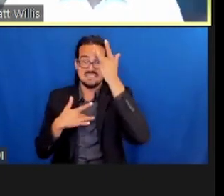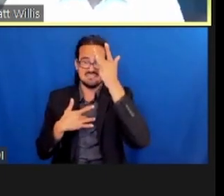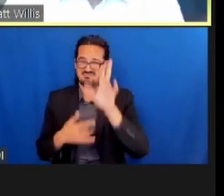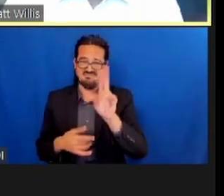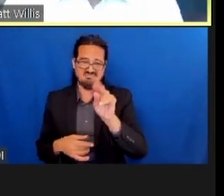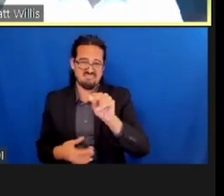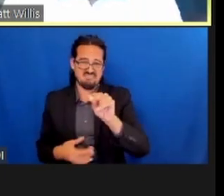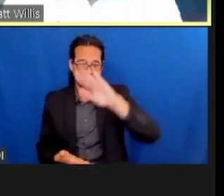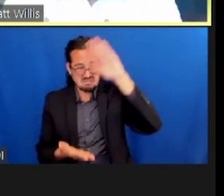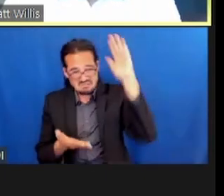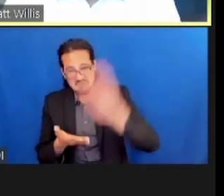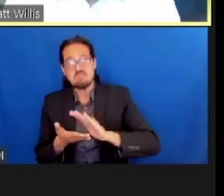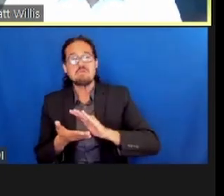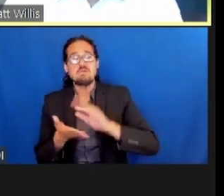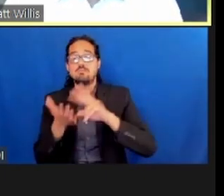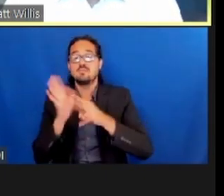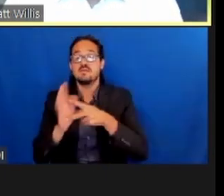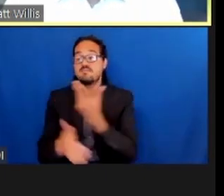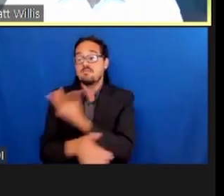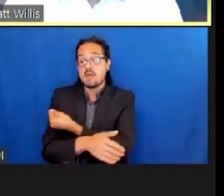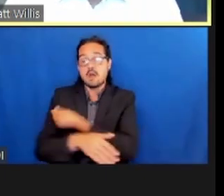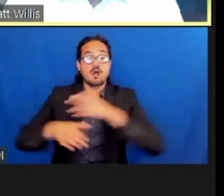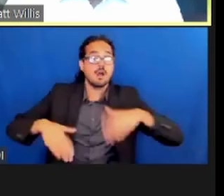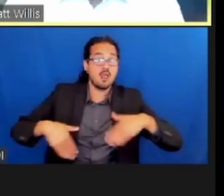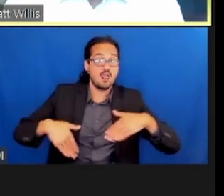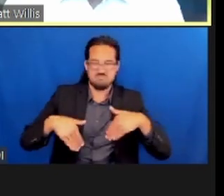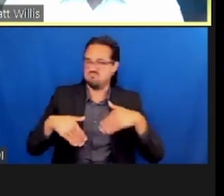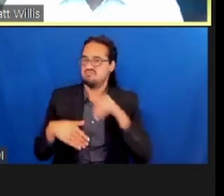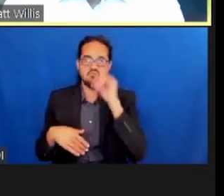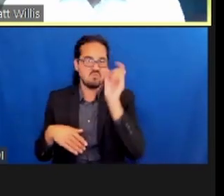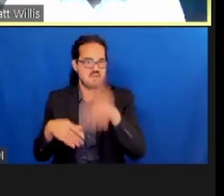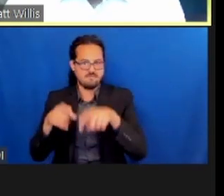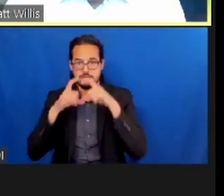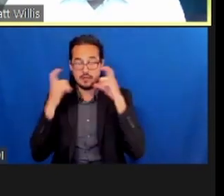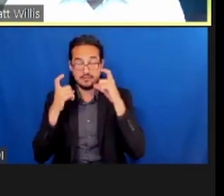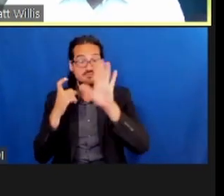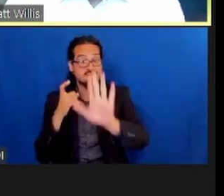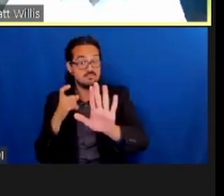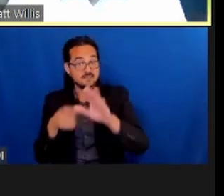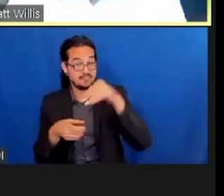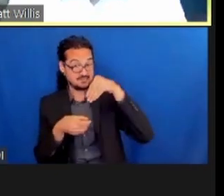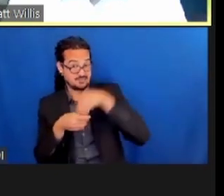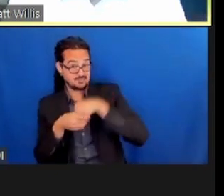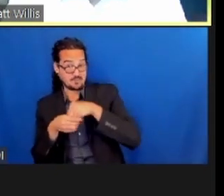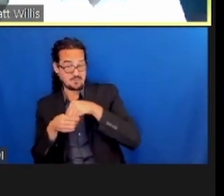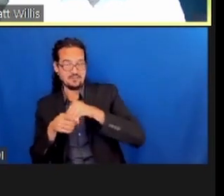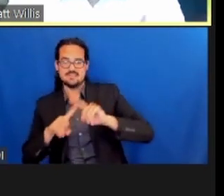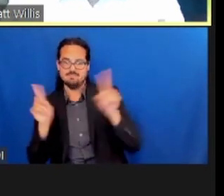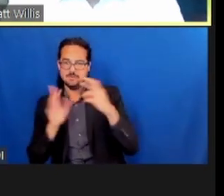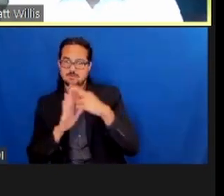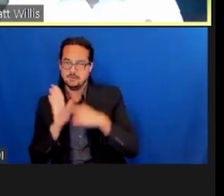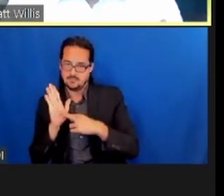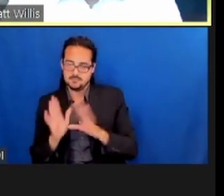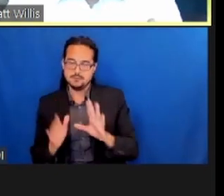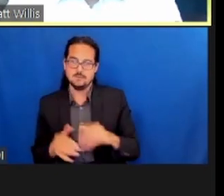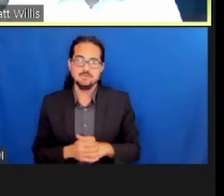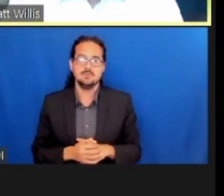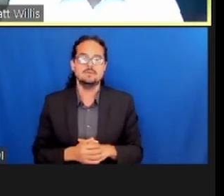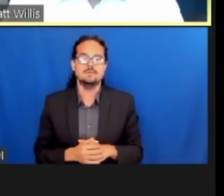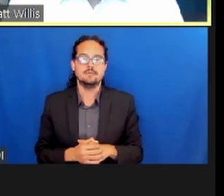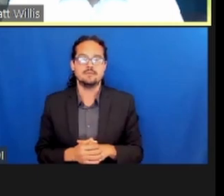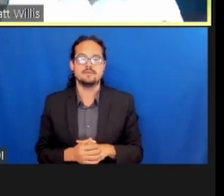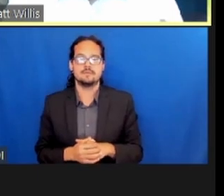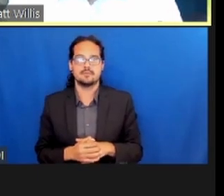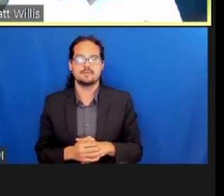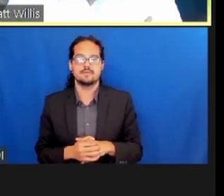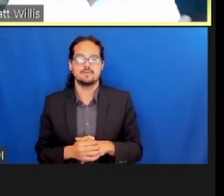personal choice. There is no mask use required if you're not having symptoms outdoors. And obviously we need to respect one